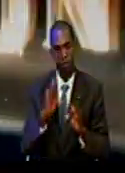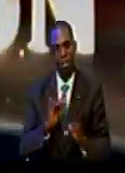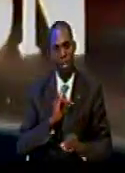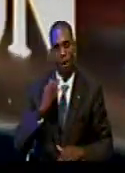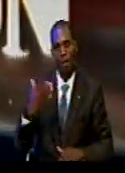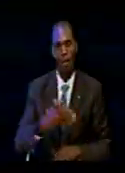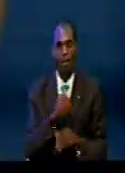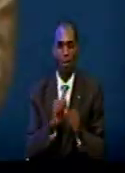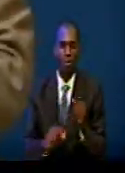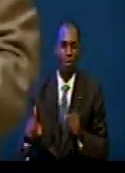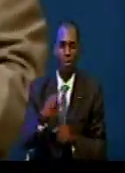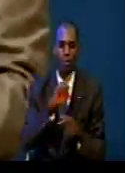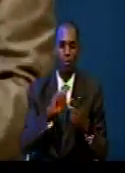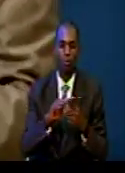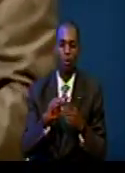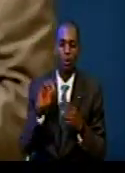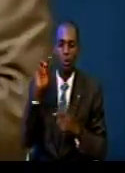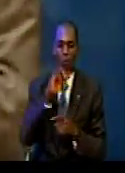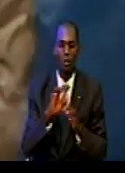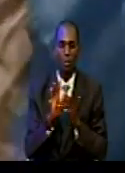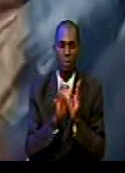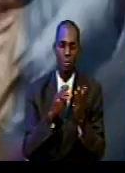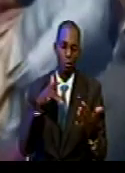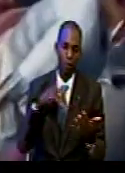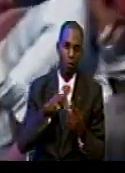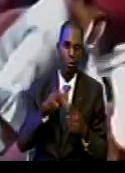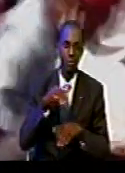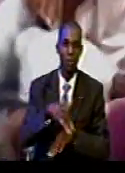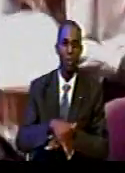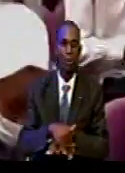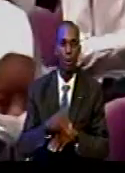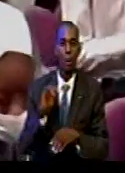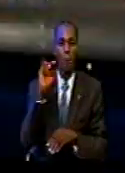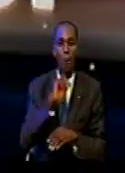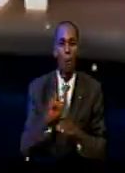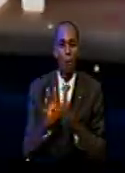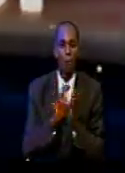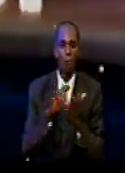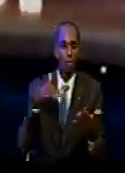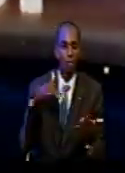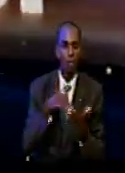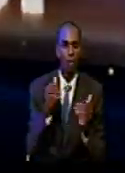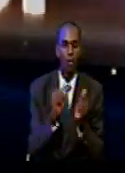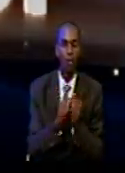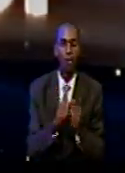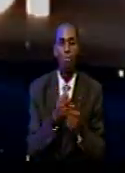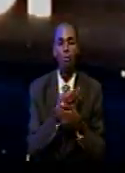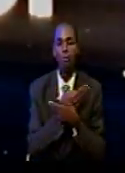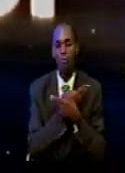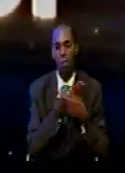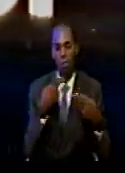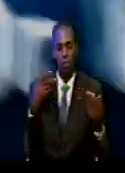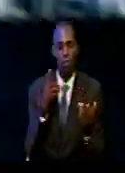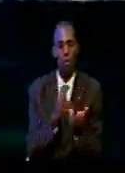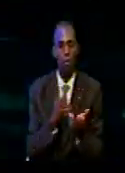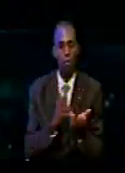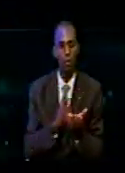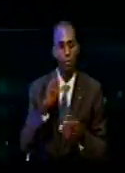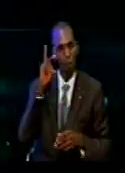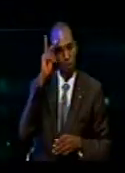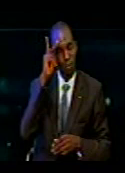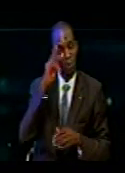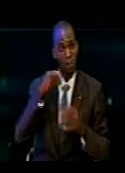new decision. I welcome everyone to our Bible study tonight. Monday Bible study with